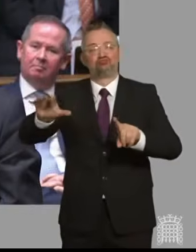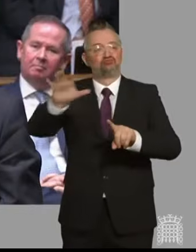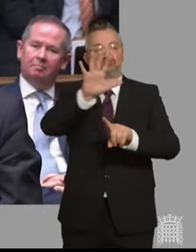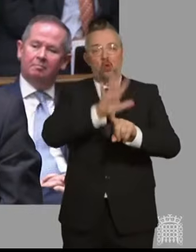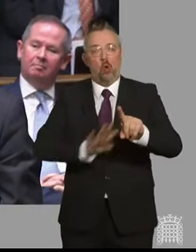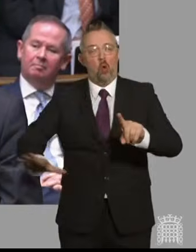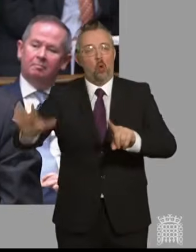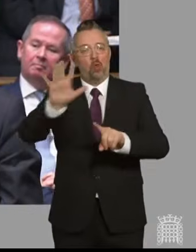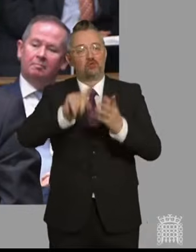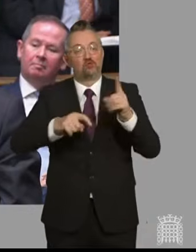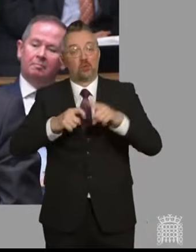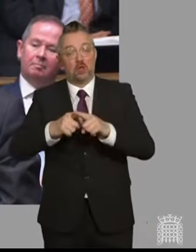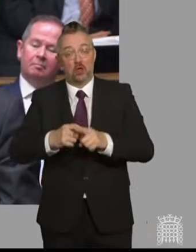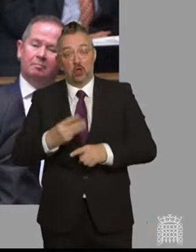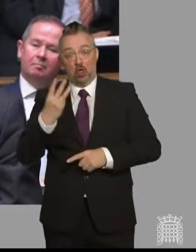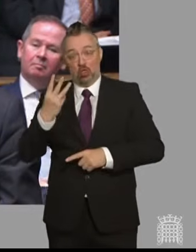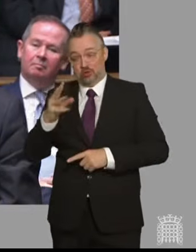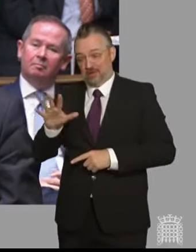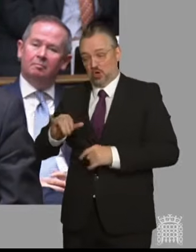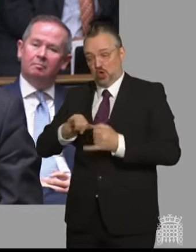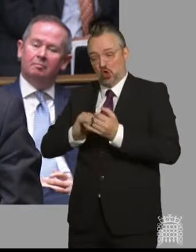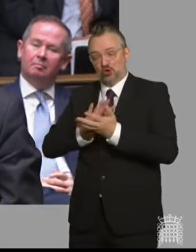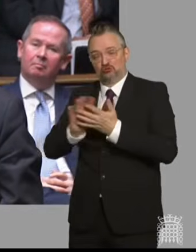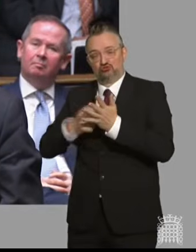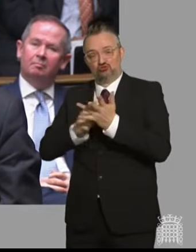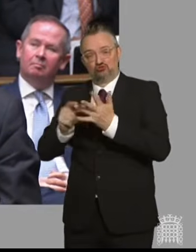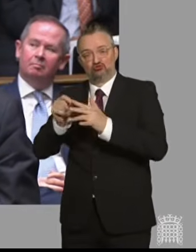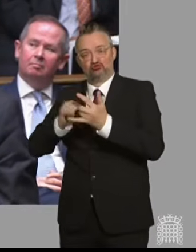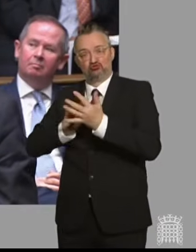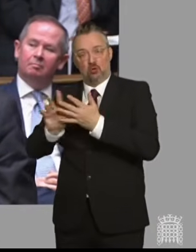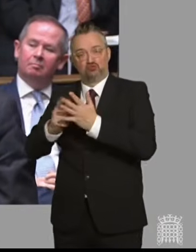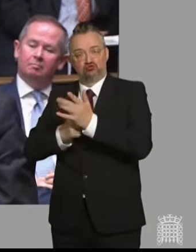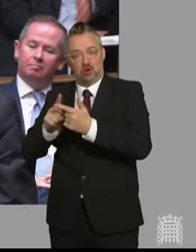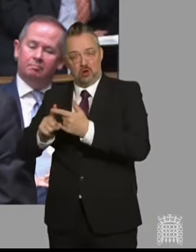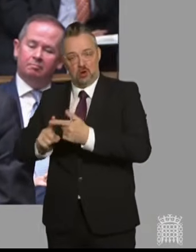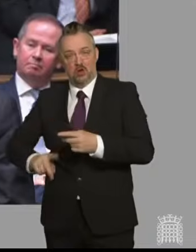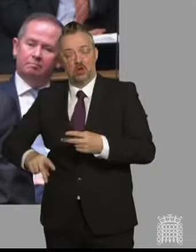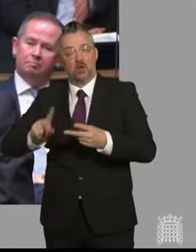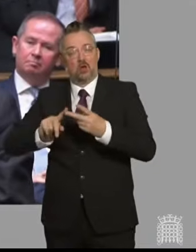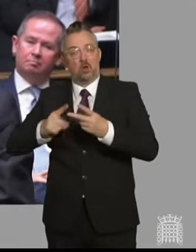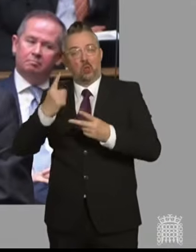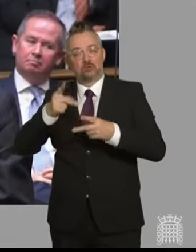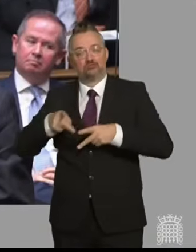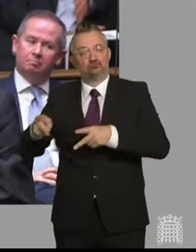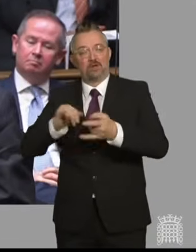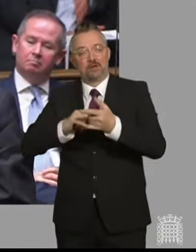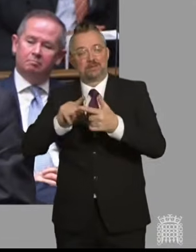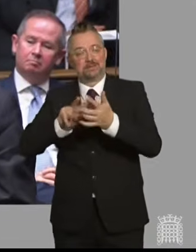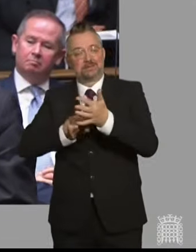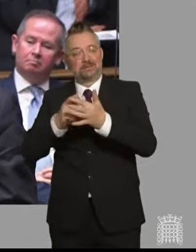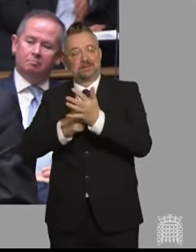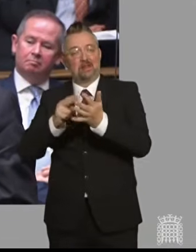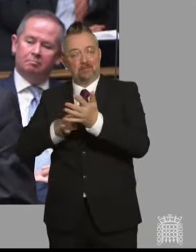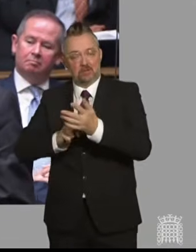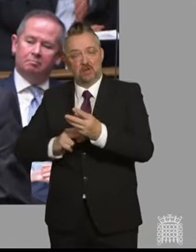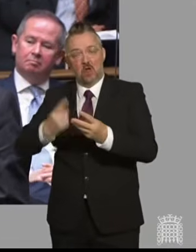River Severn in Ironbridge and Shrewsbury, and 1 on the River Teme at Ludlow? How will these very welcome designations improve the